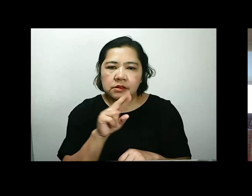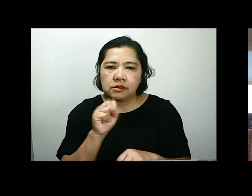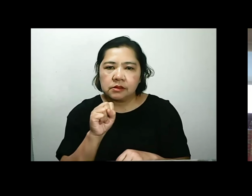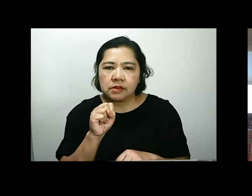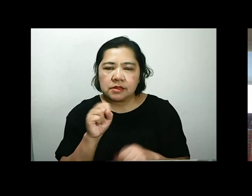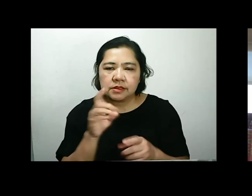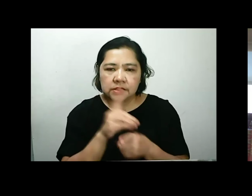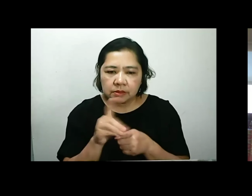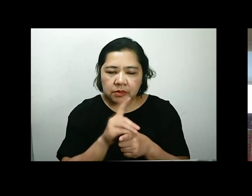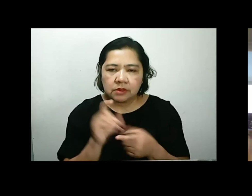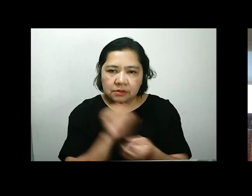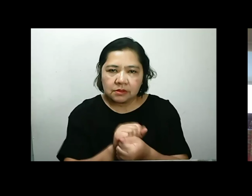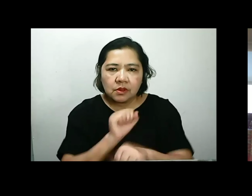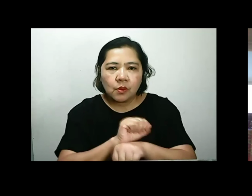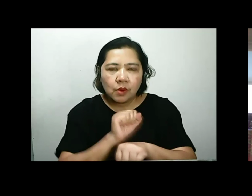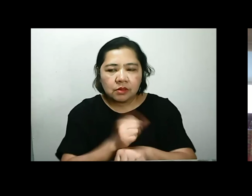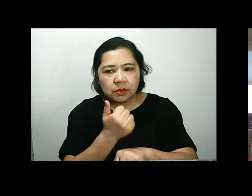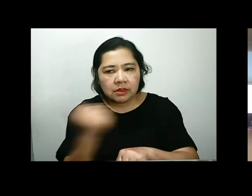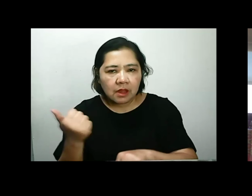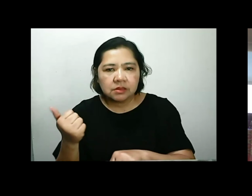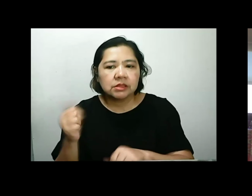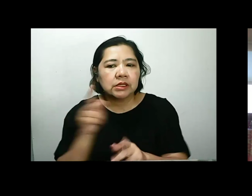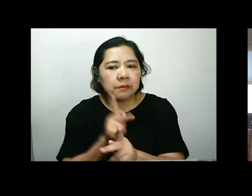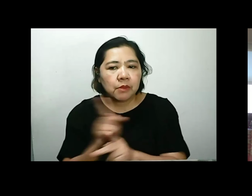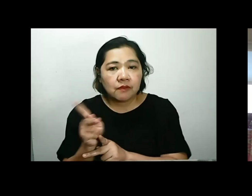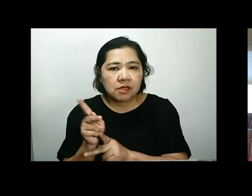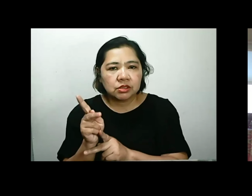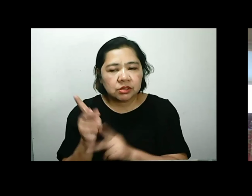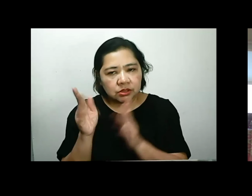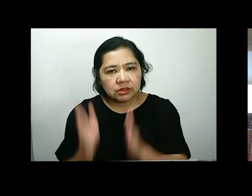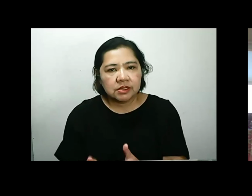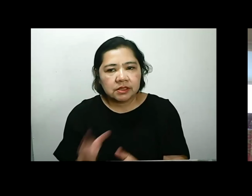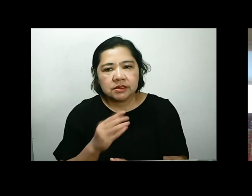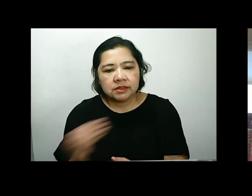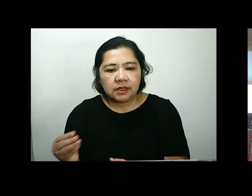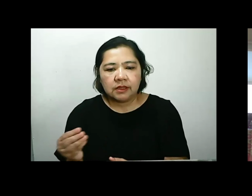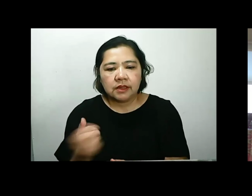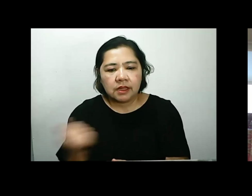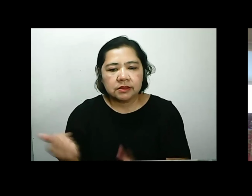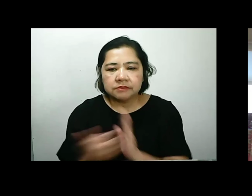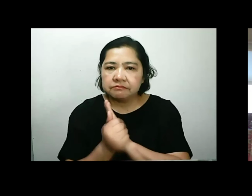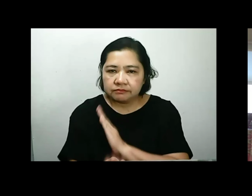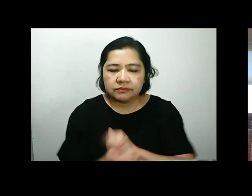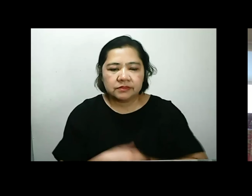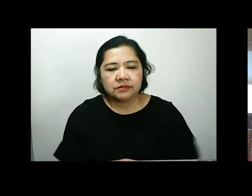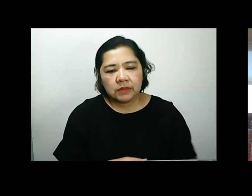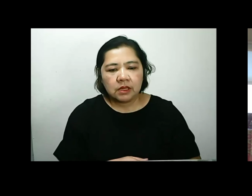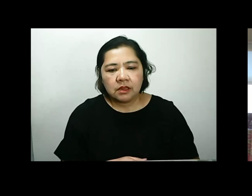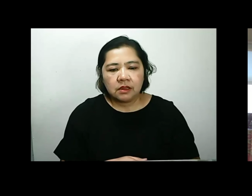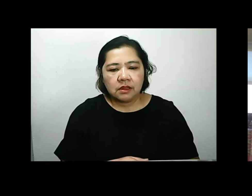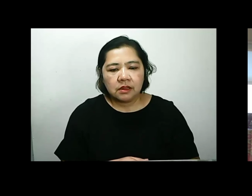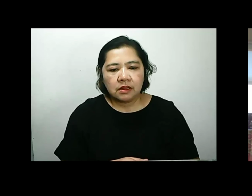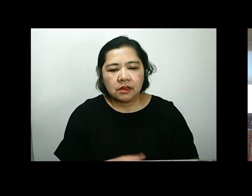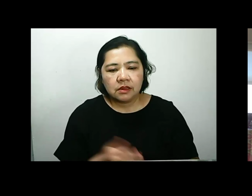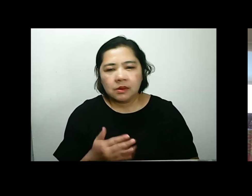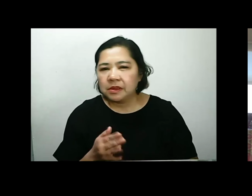with other disciplines, with other professionals, and with practitioners. I think we have no business really talking about our